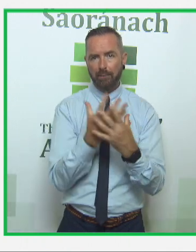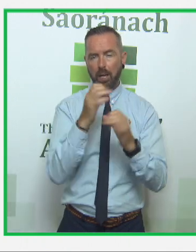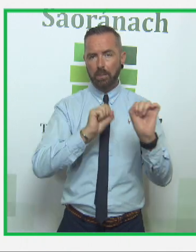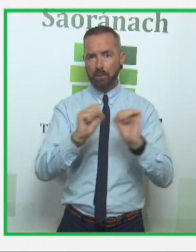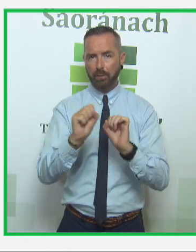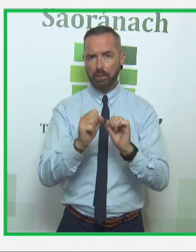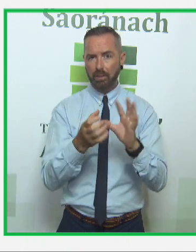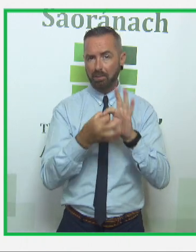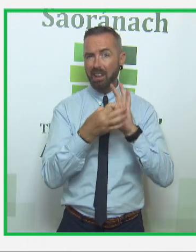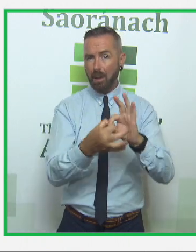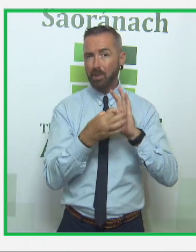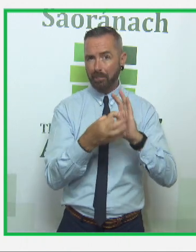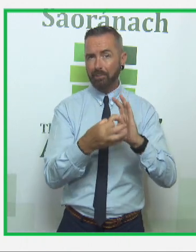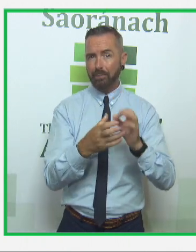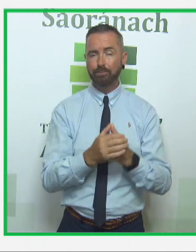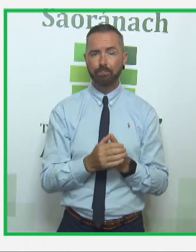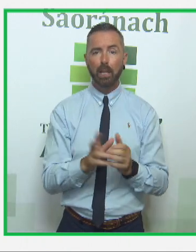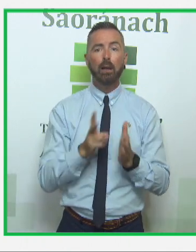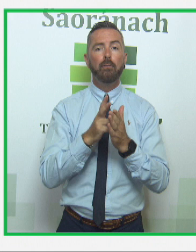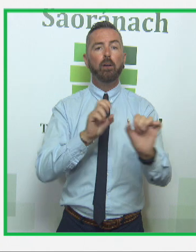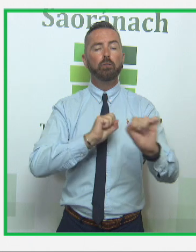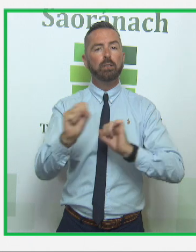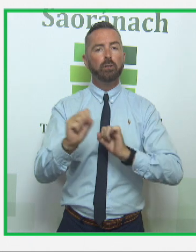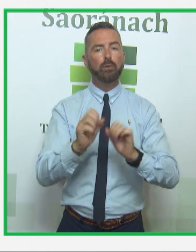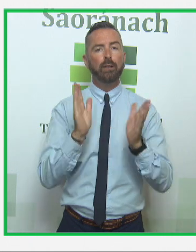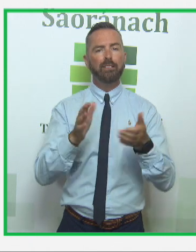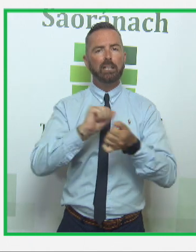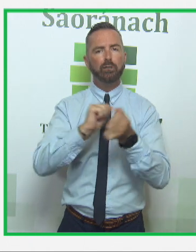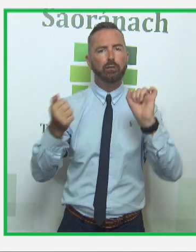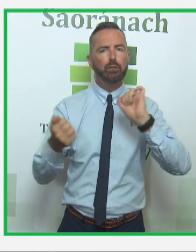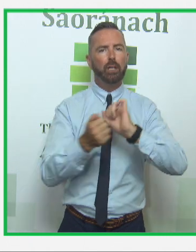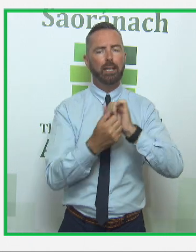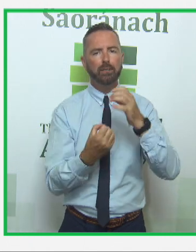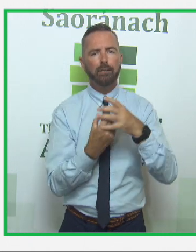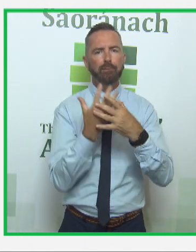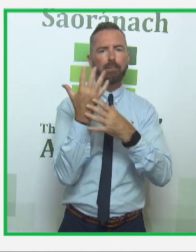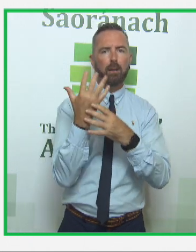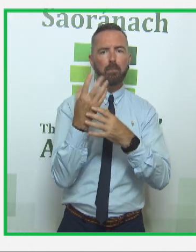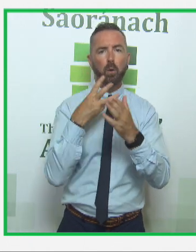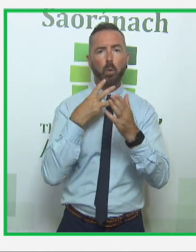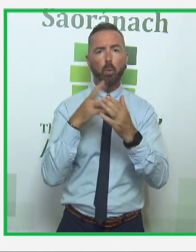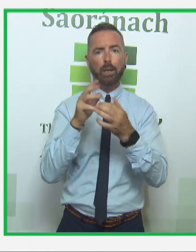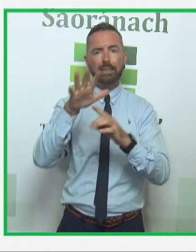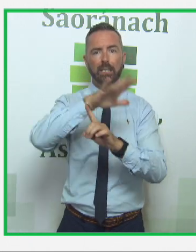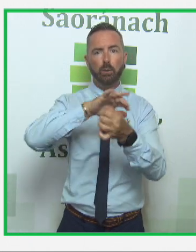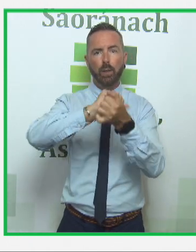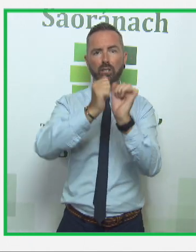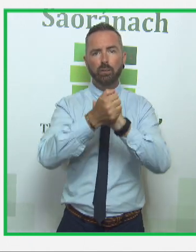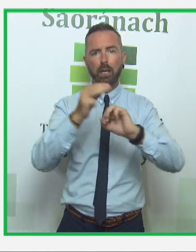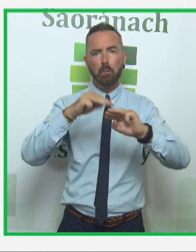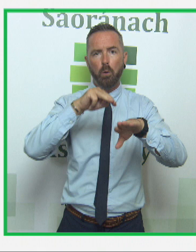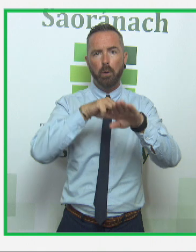we're collaborative. Voluntary services have changed and developed as needs developed or new challenges came